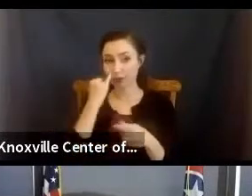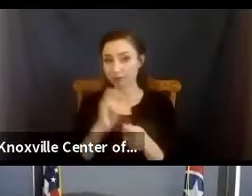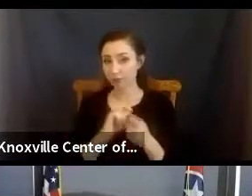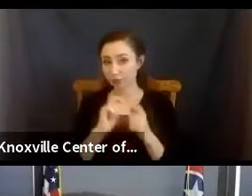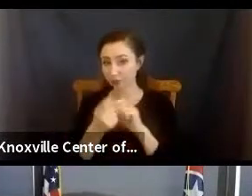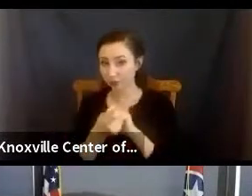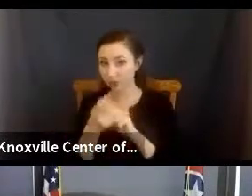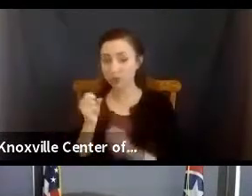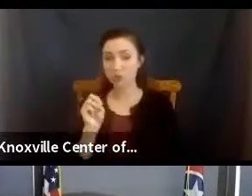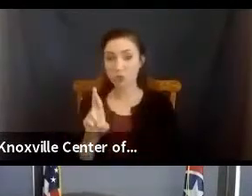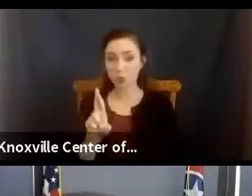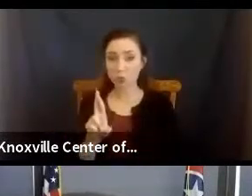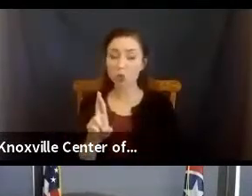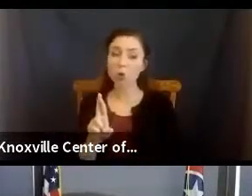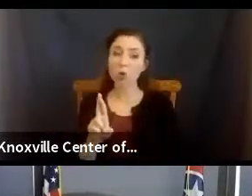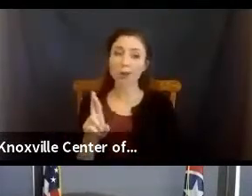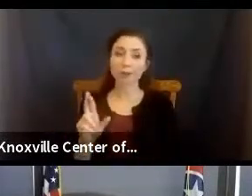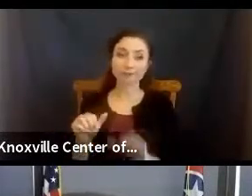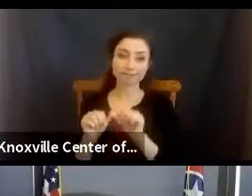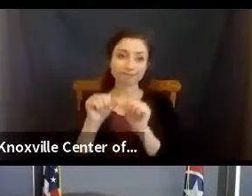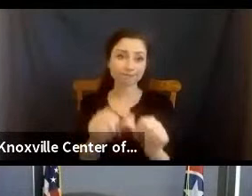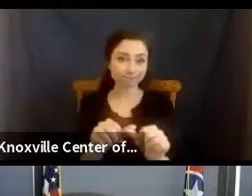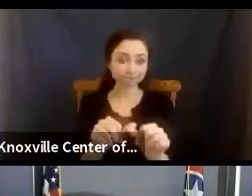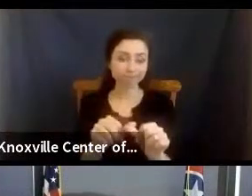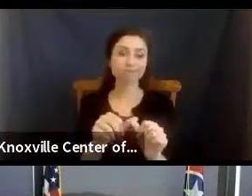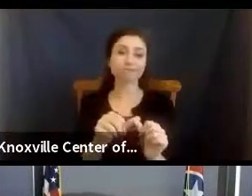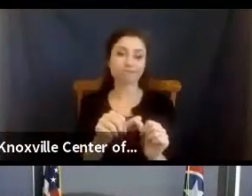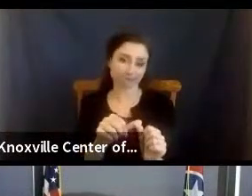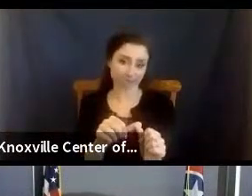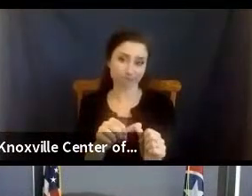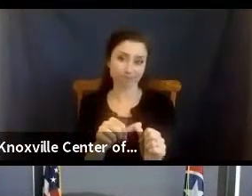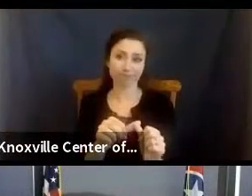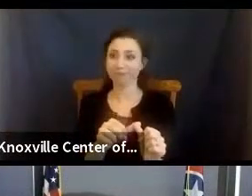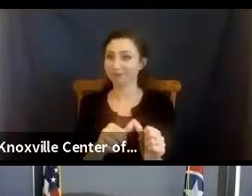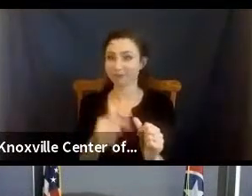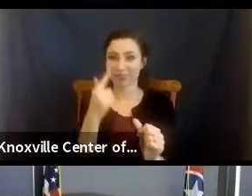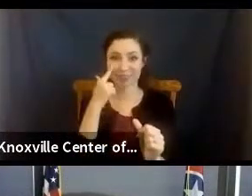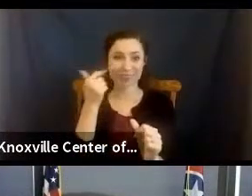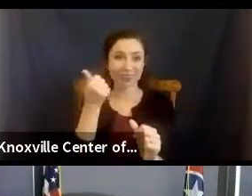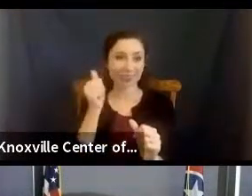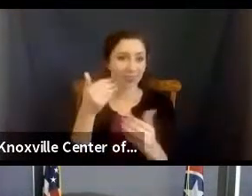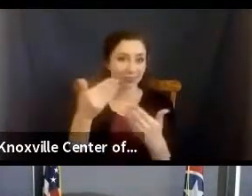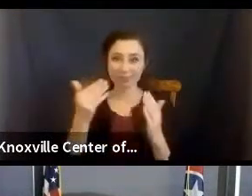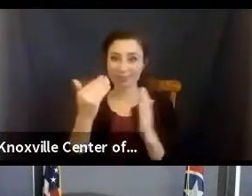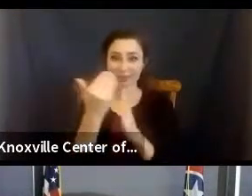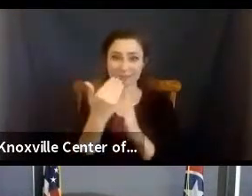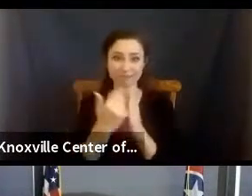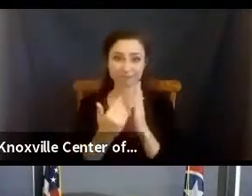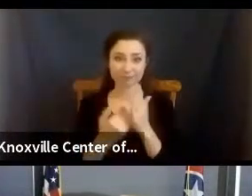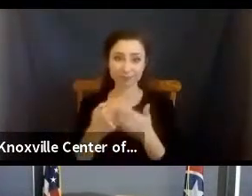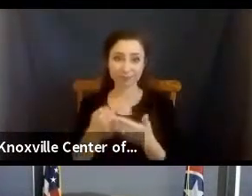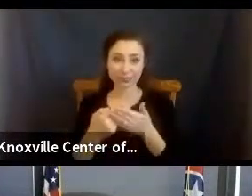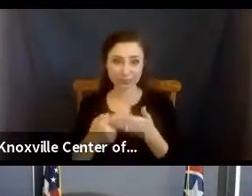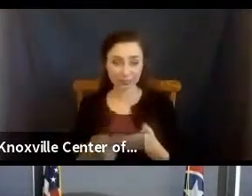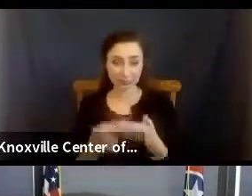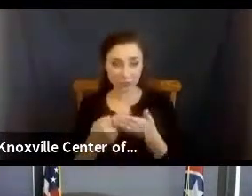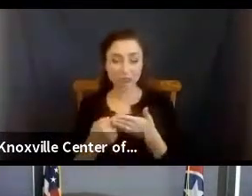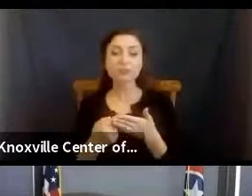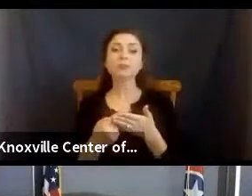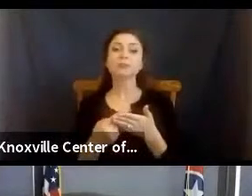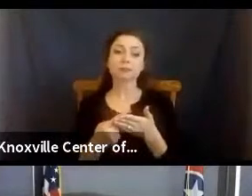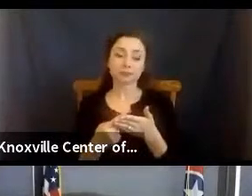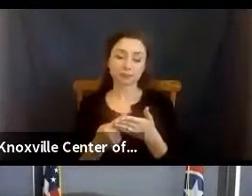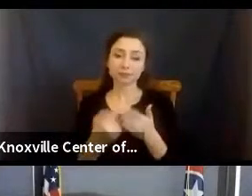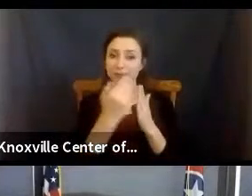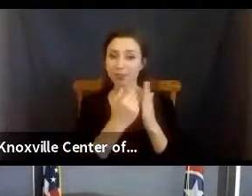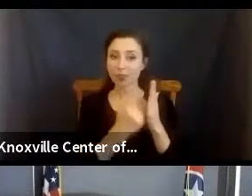or sustaining it. I think anything as we go down through discussions of